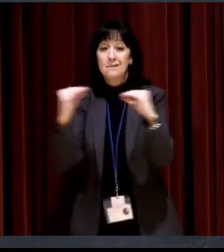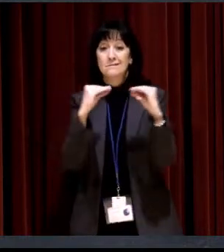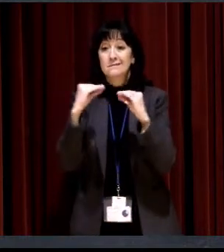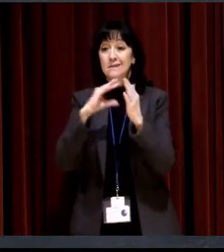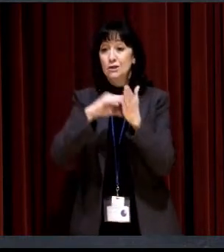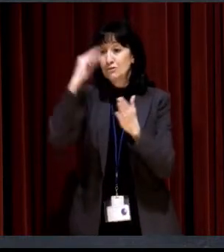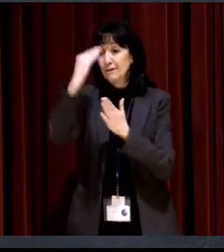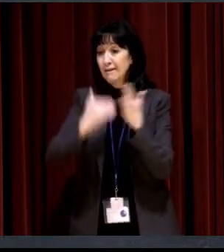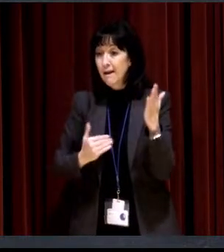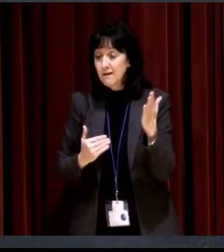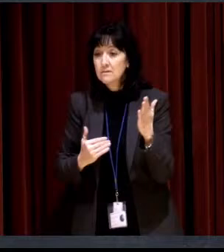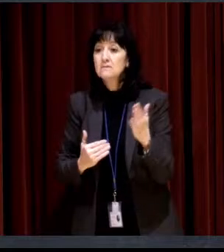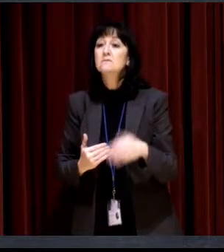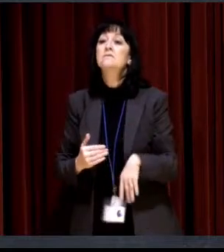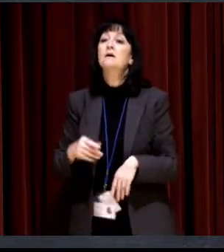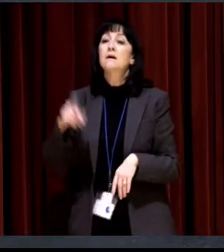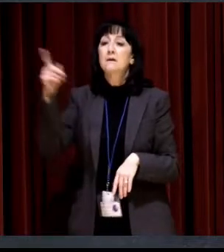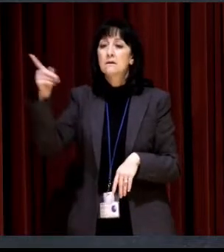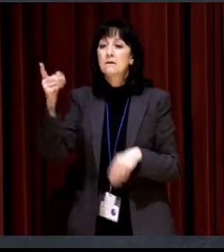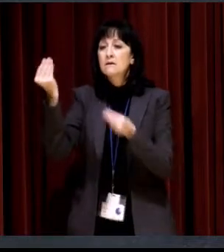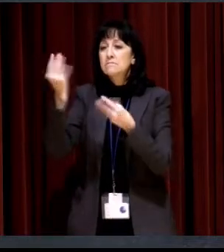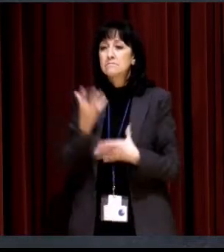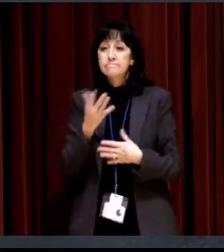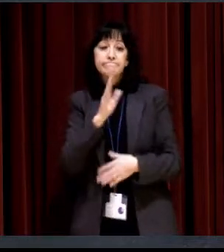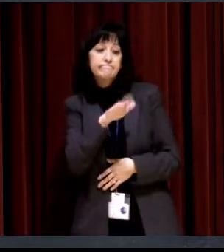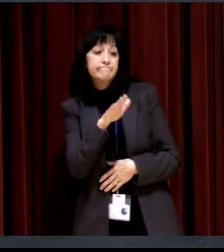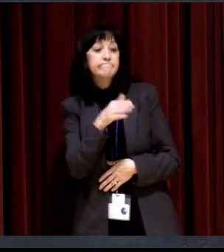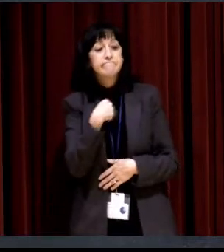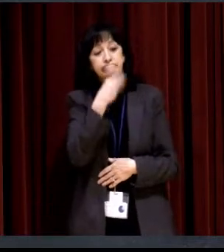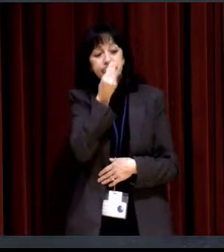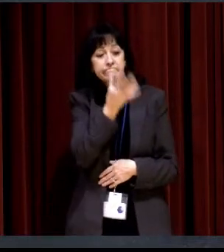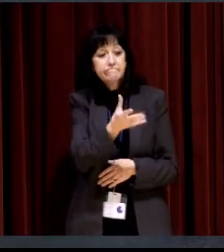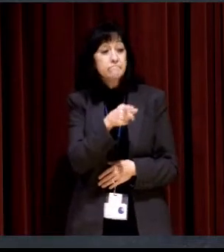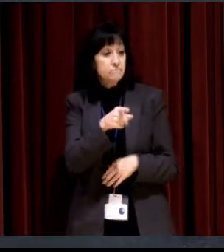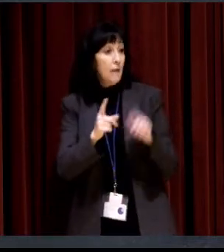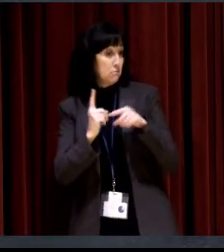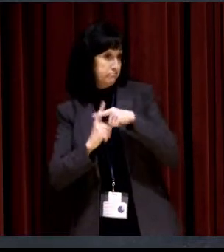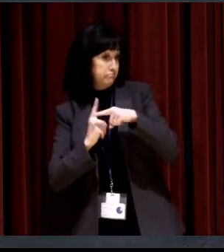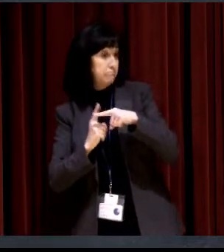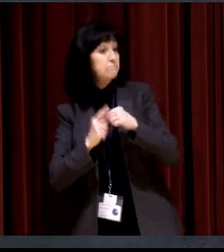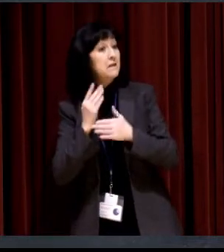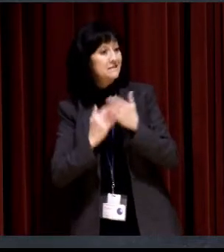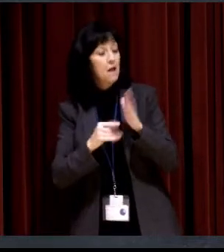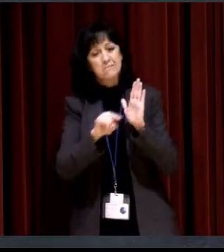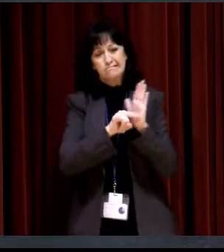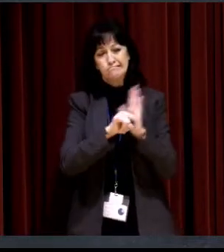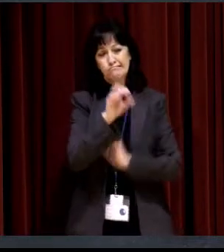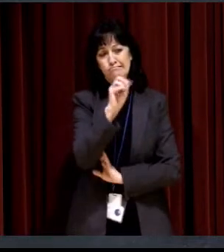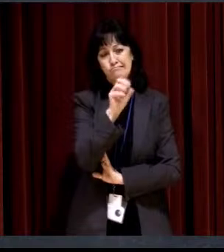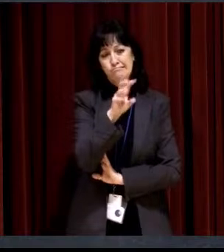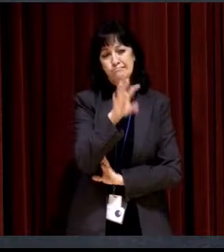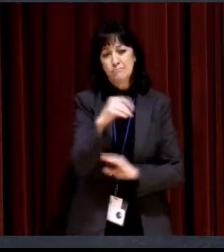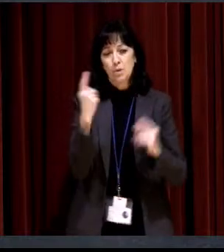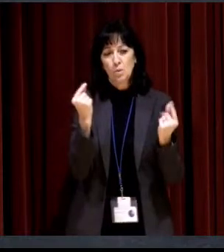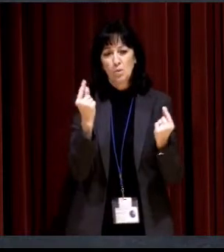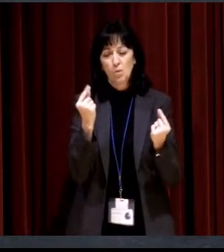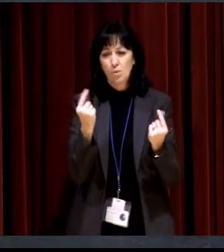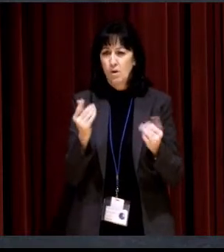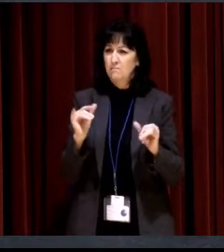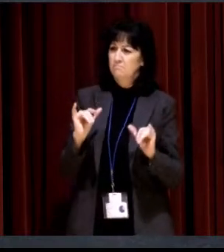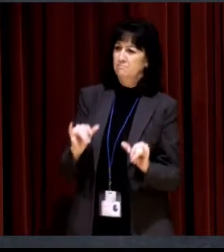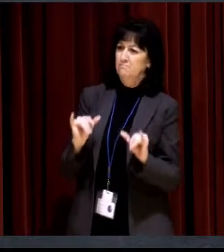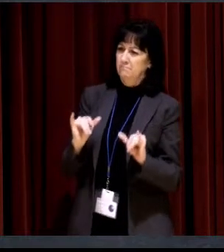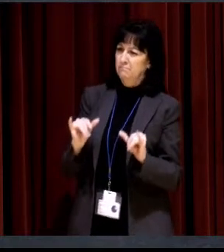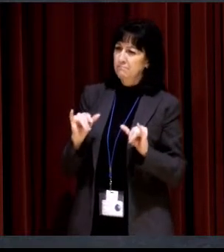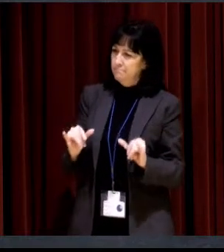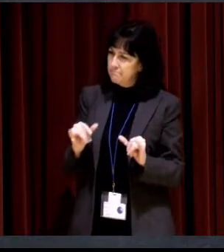did well and maybe some suggestions or some things you could have done differently. Like what other profession is critiqued